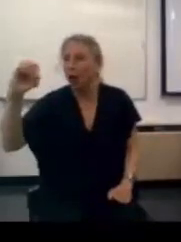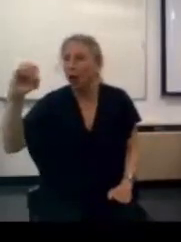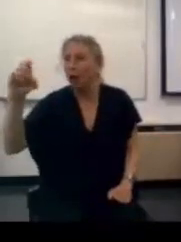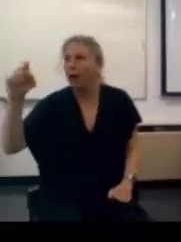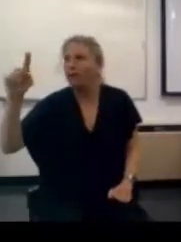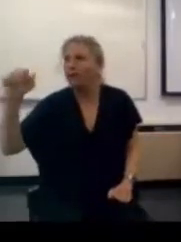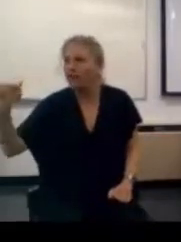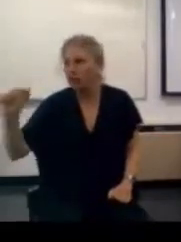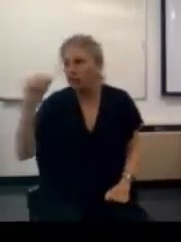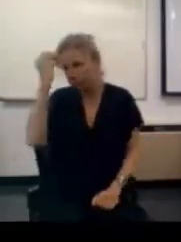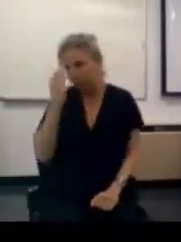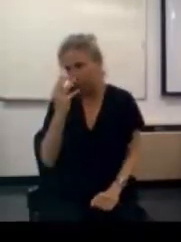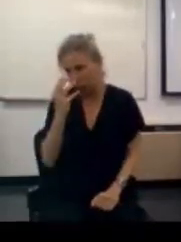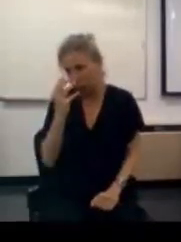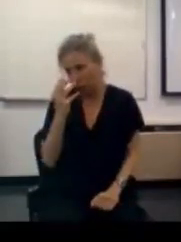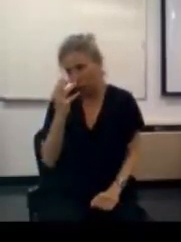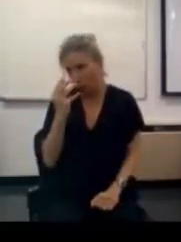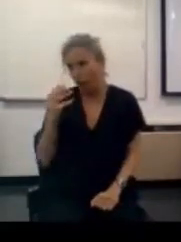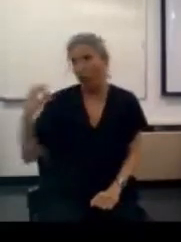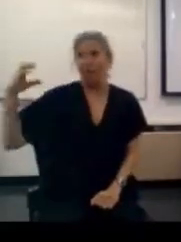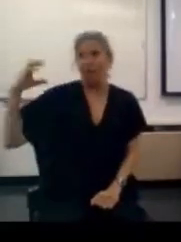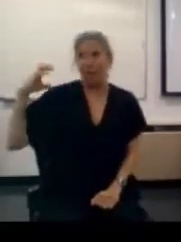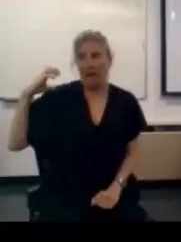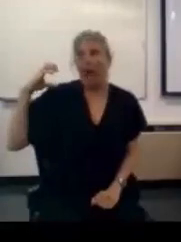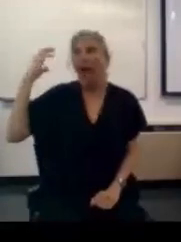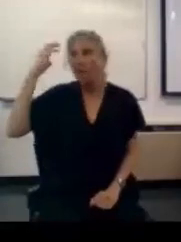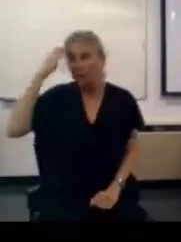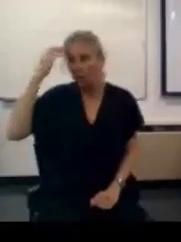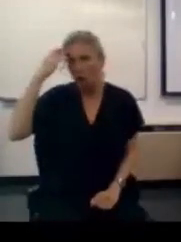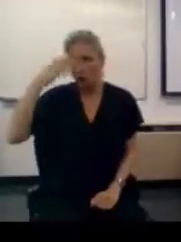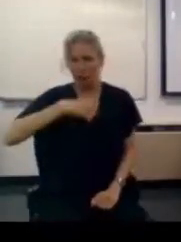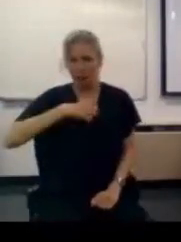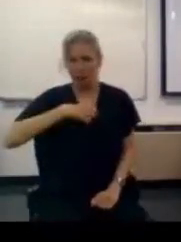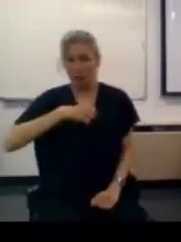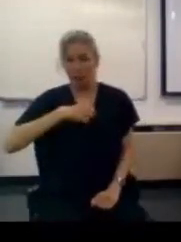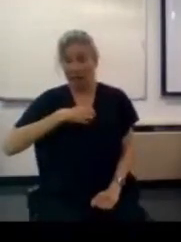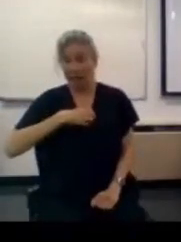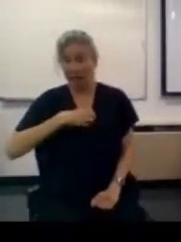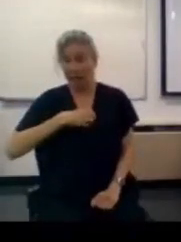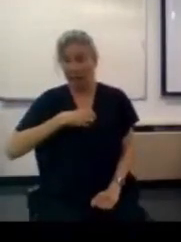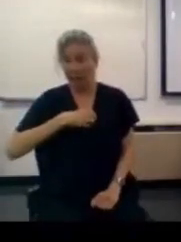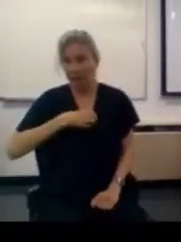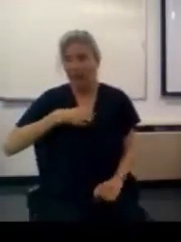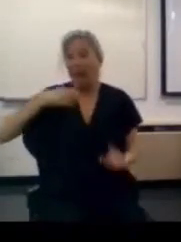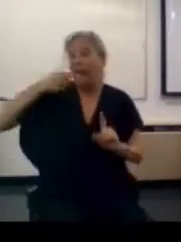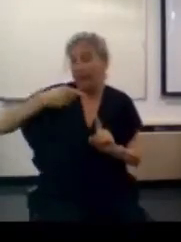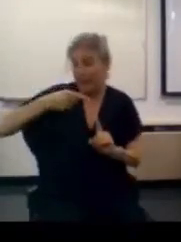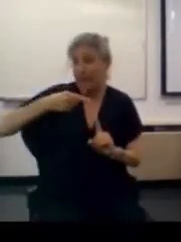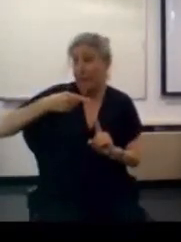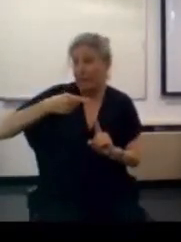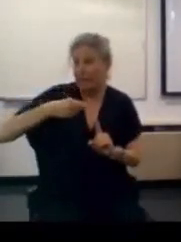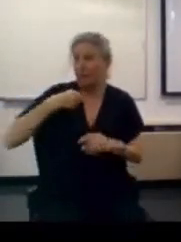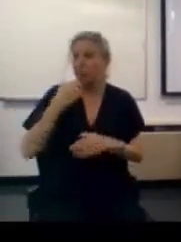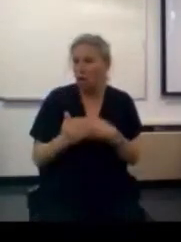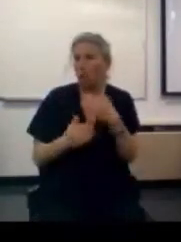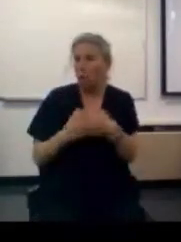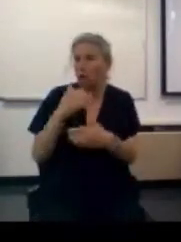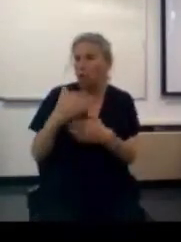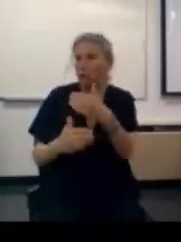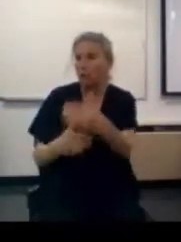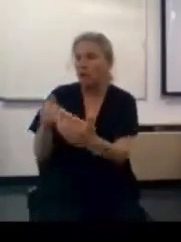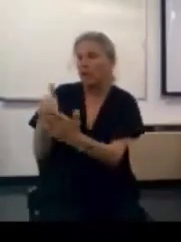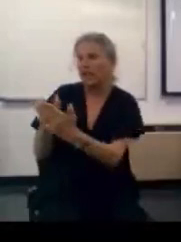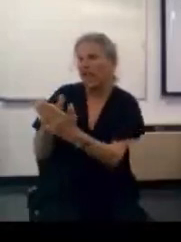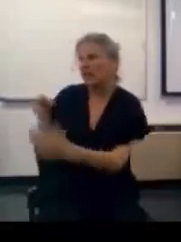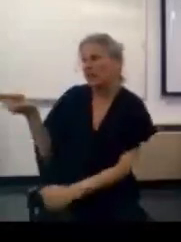assistant to the CEO of Delta Airlines. I want to let you know that the captain is aware of your complaint. He has taken